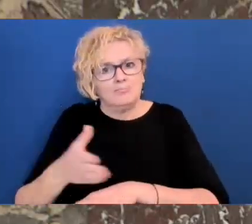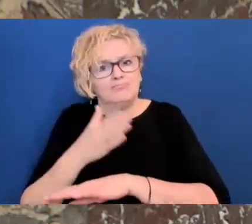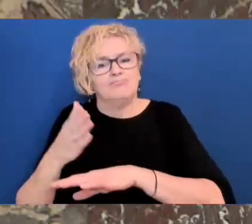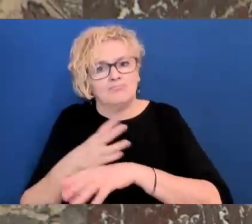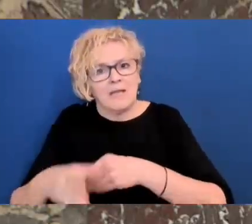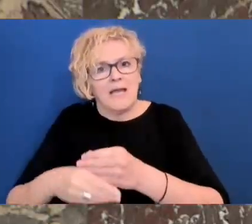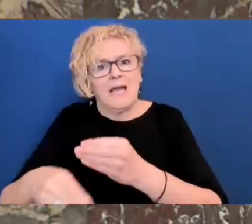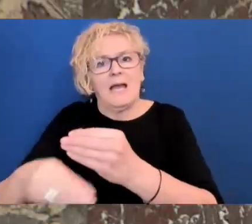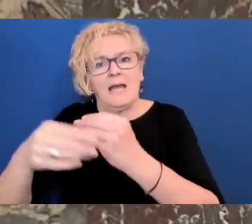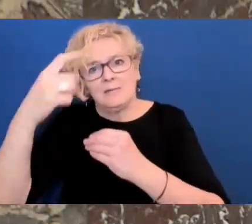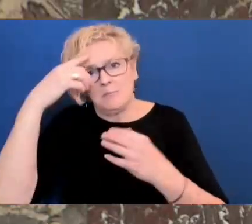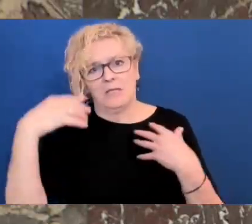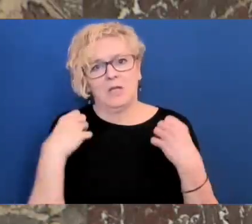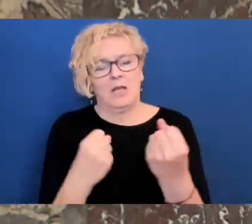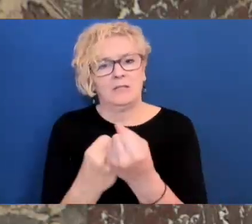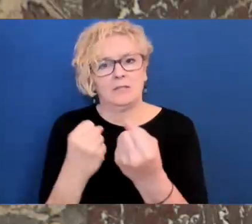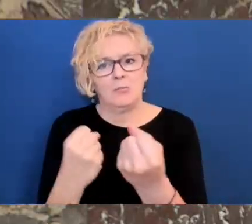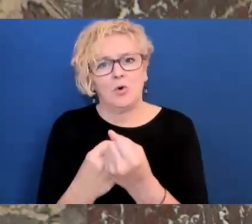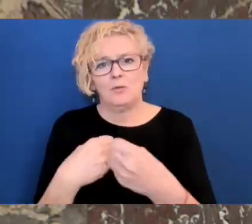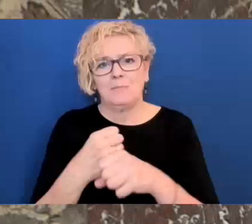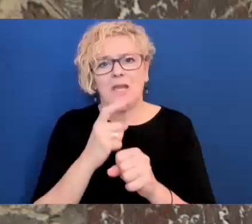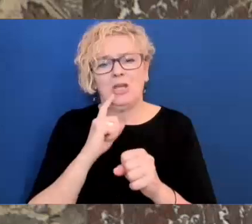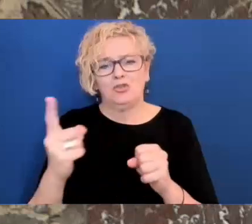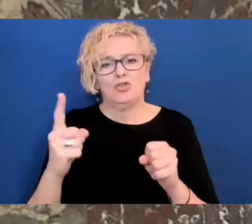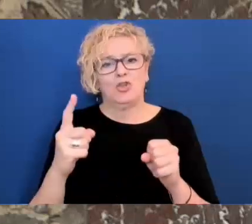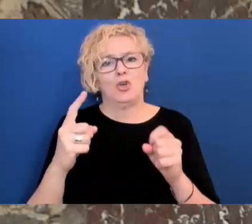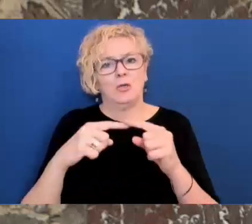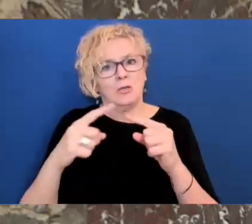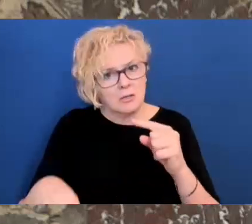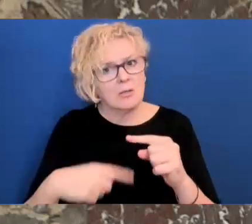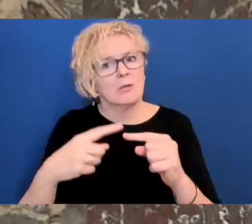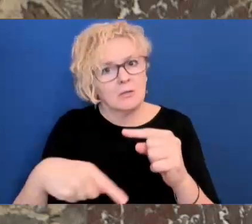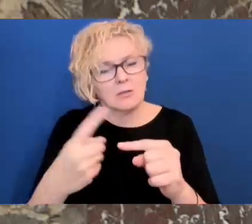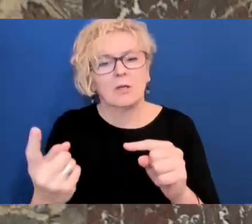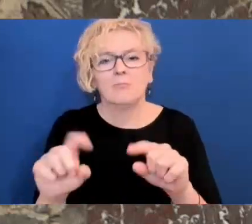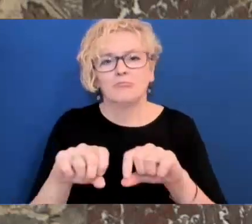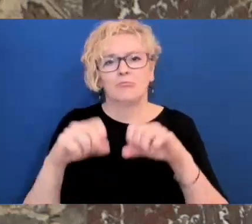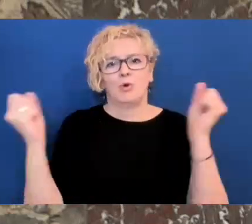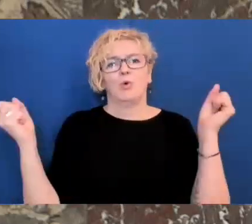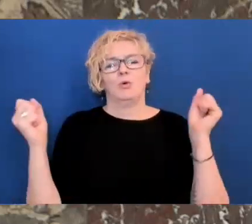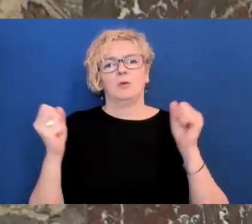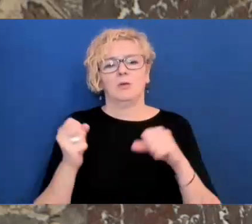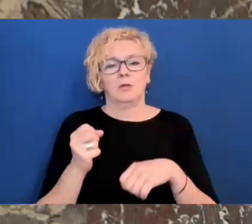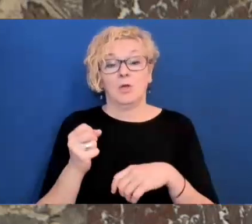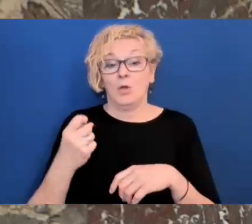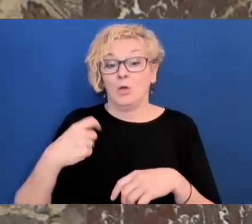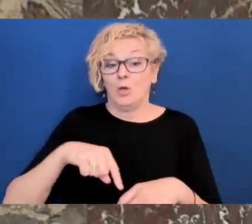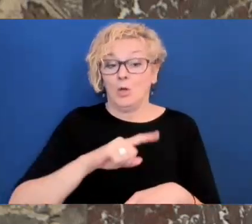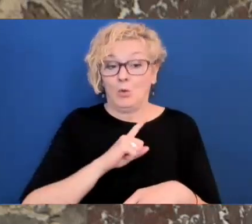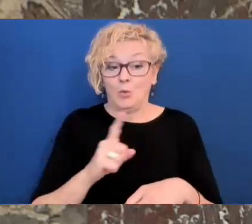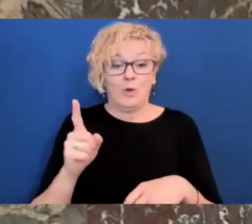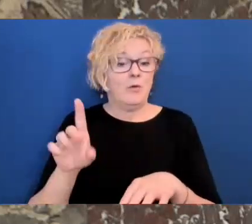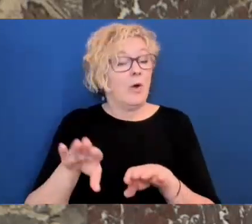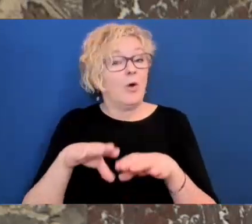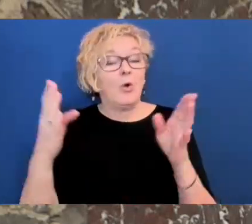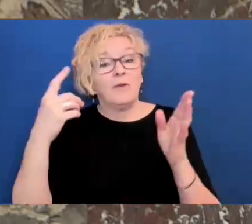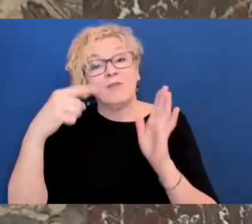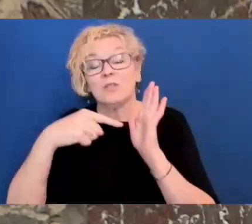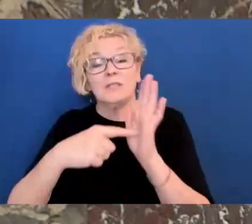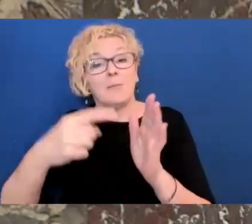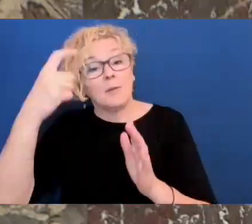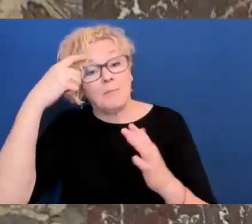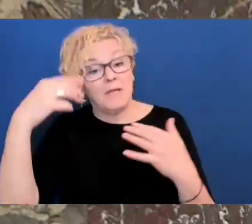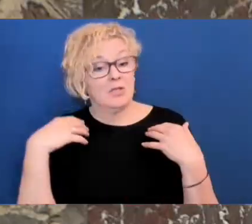health beds literally in prisons so that individuals who are in our remand center in Surrey, for example, are able to